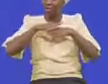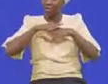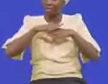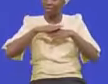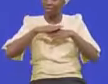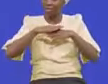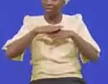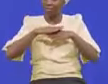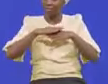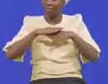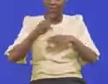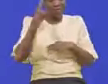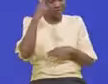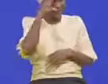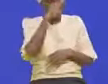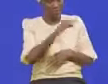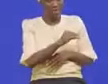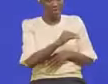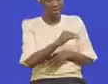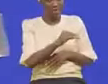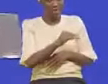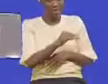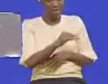kpɔ ŋudzedzea, ale